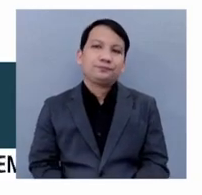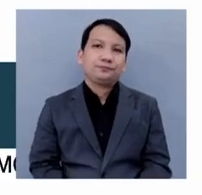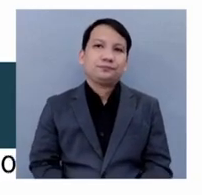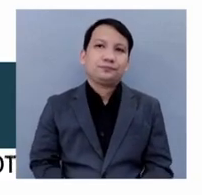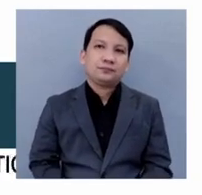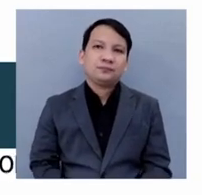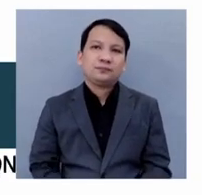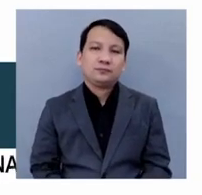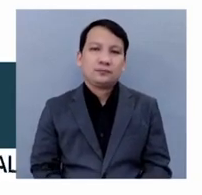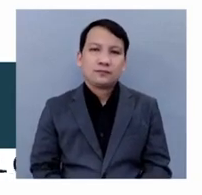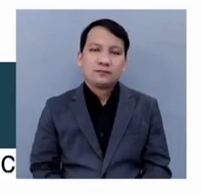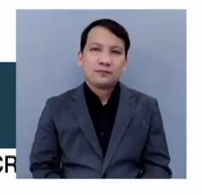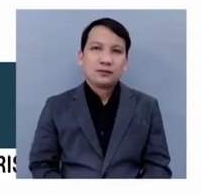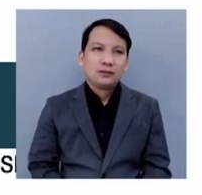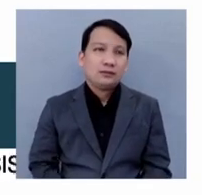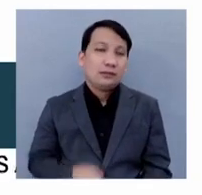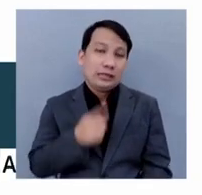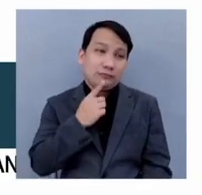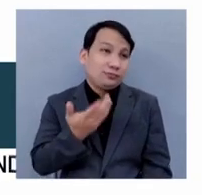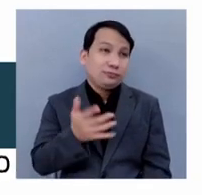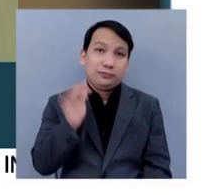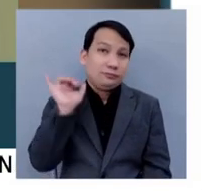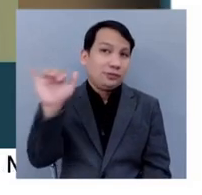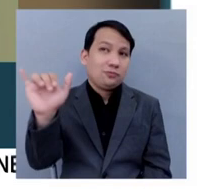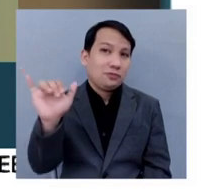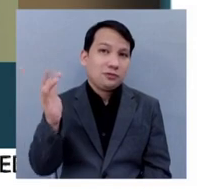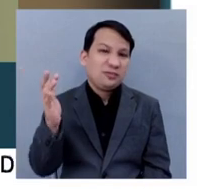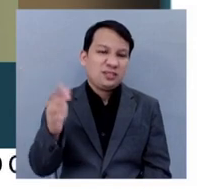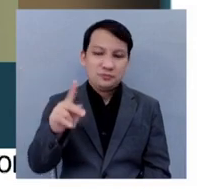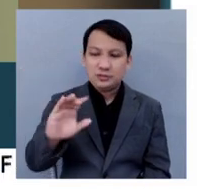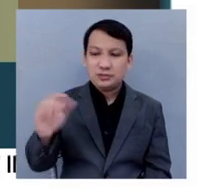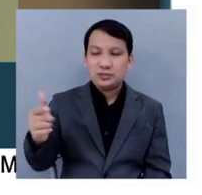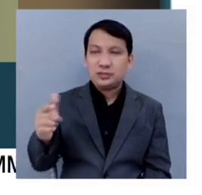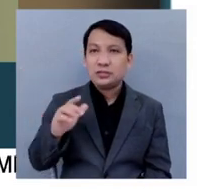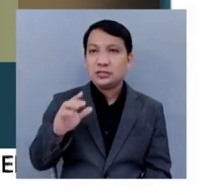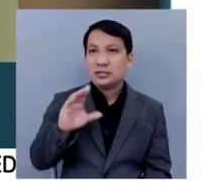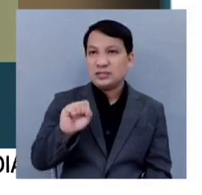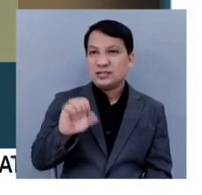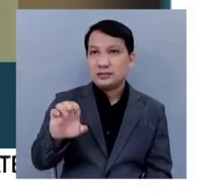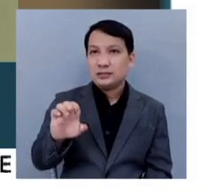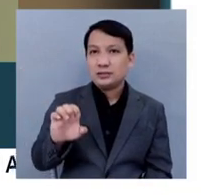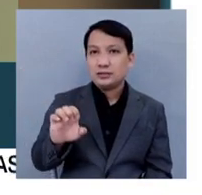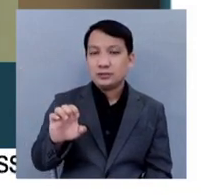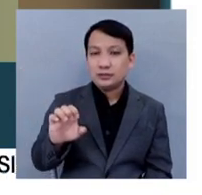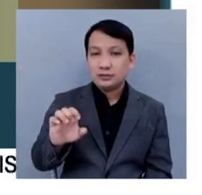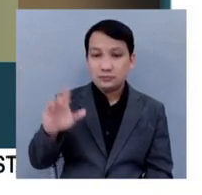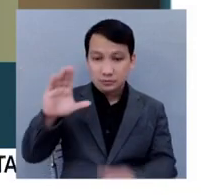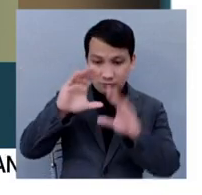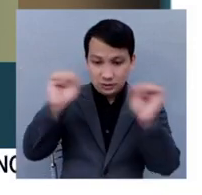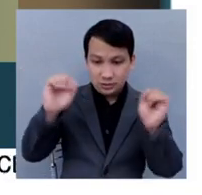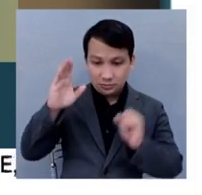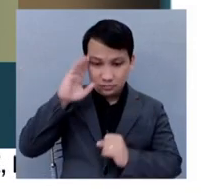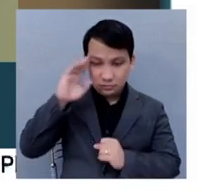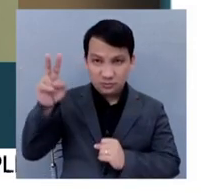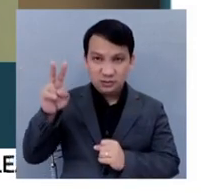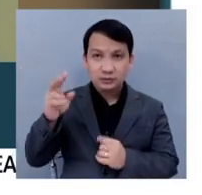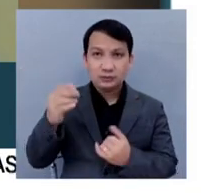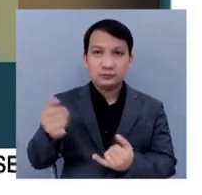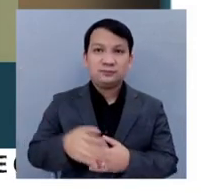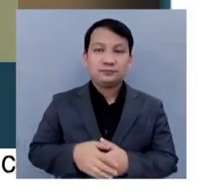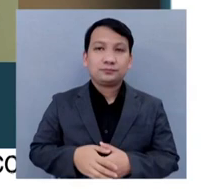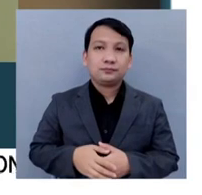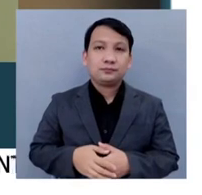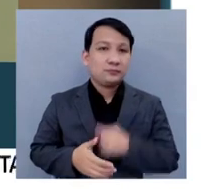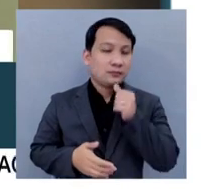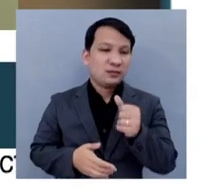It's going to take forever to resolve PCGG cases if Marcos Jr., president of the Philippines, does